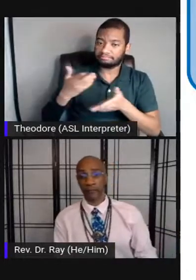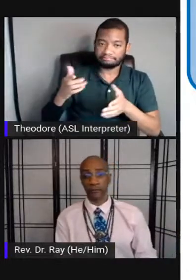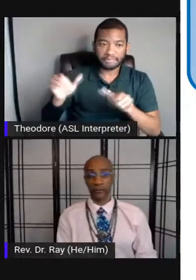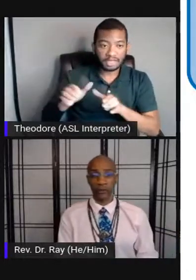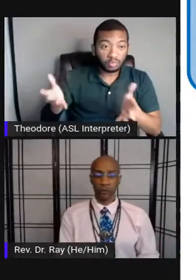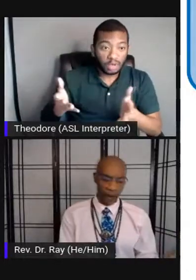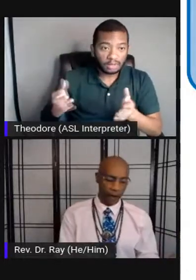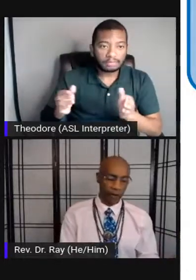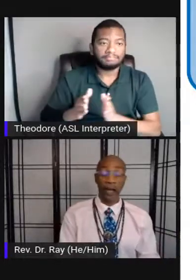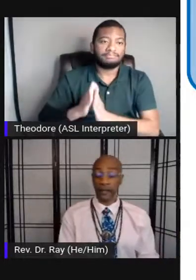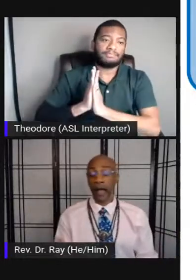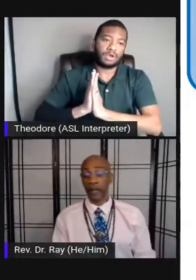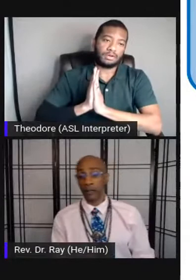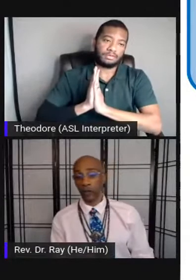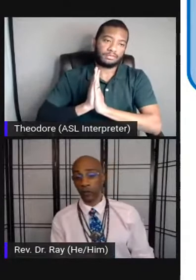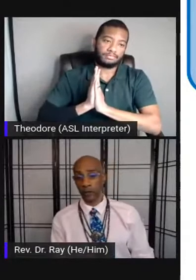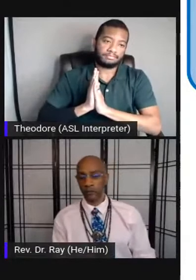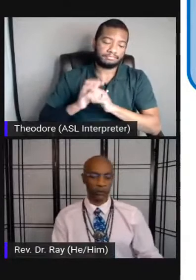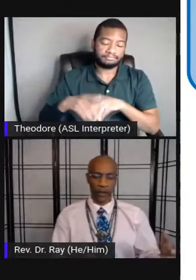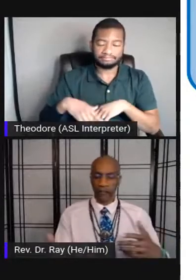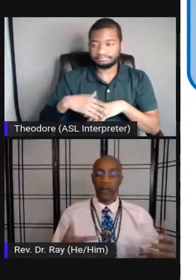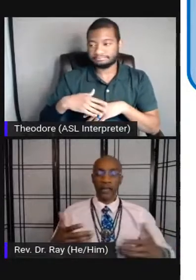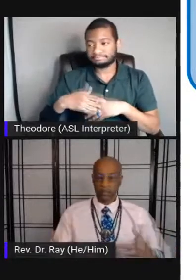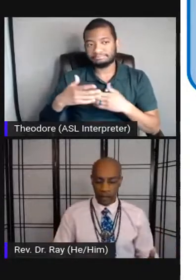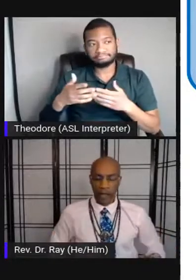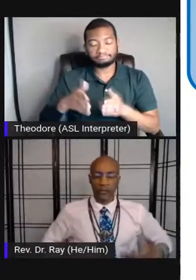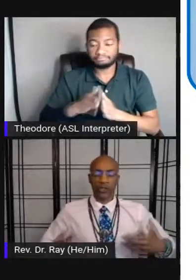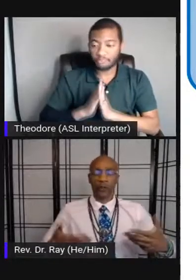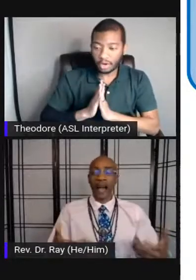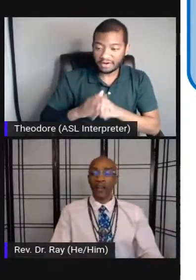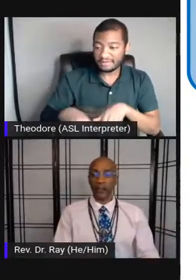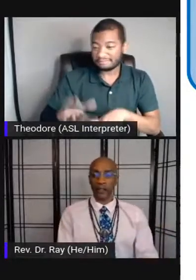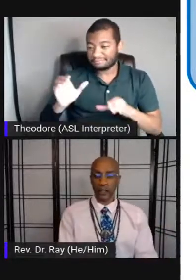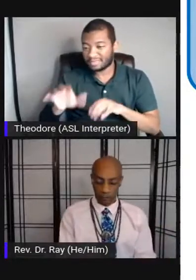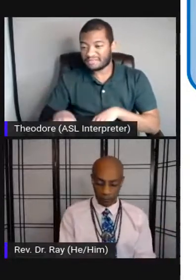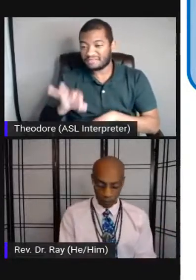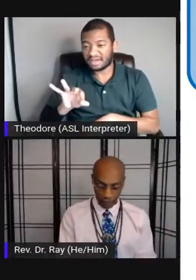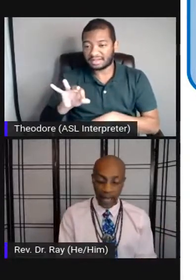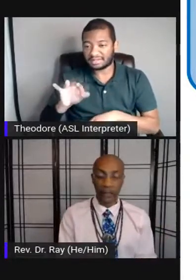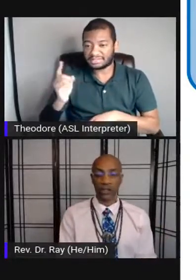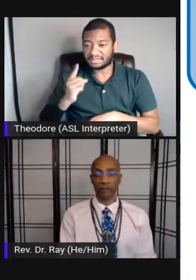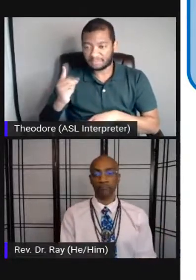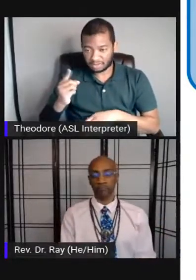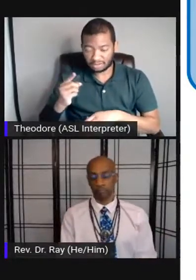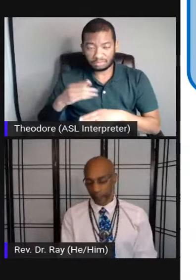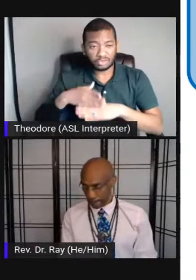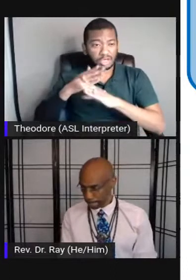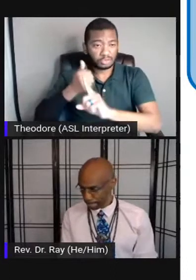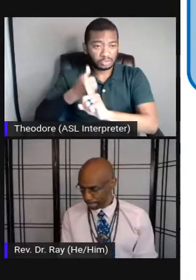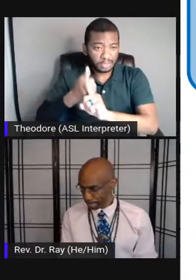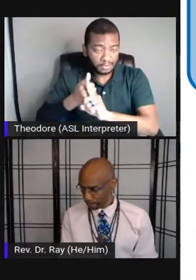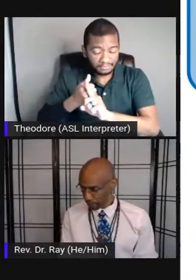bat. Prayer and dial 911. Whatever. It's inspiring some form of action.